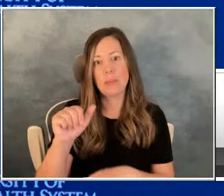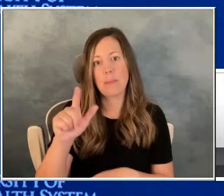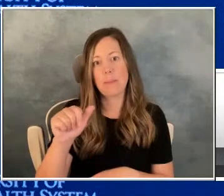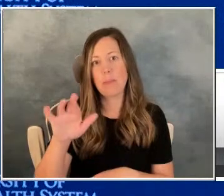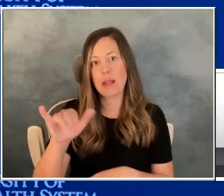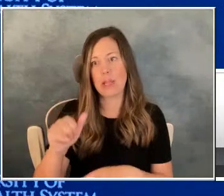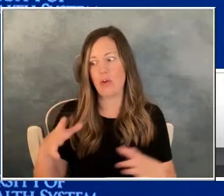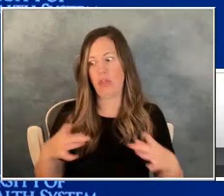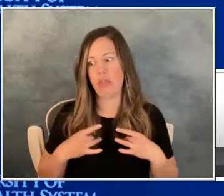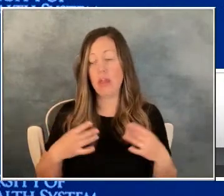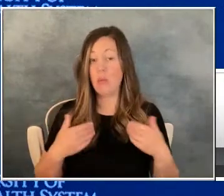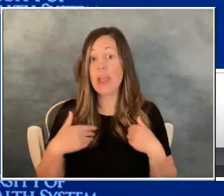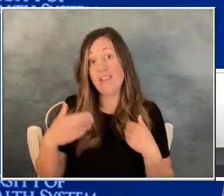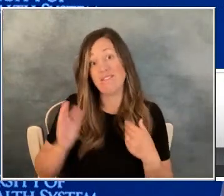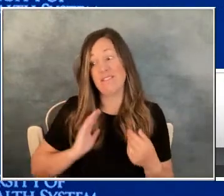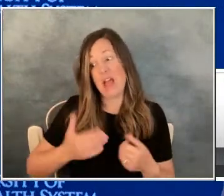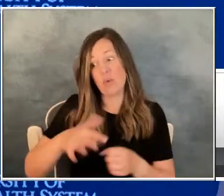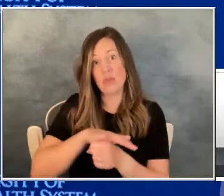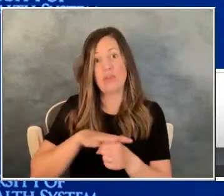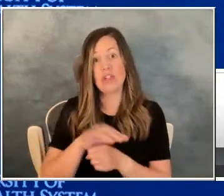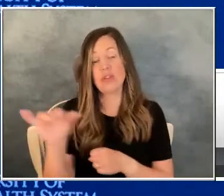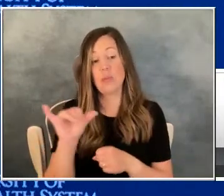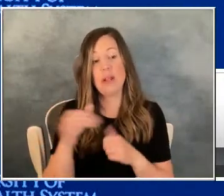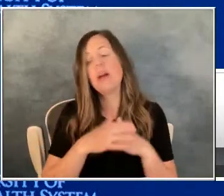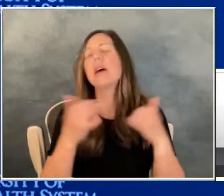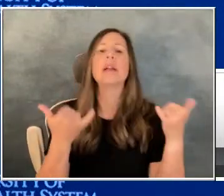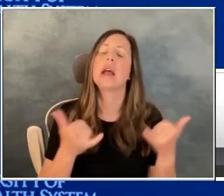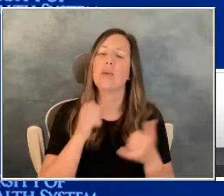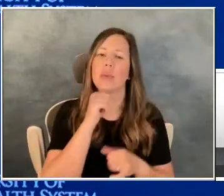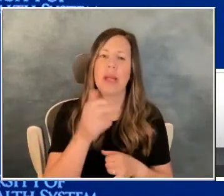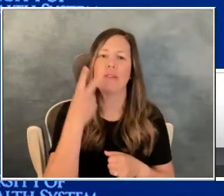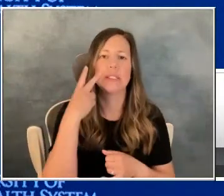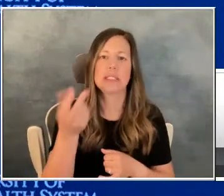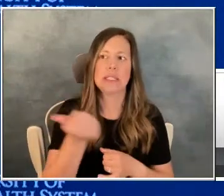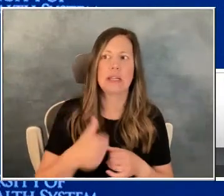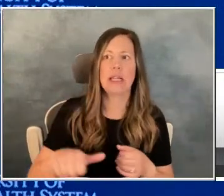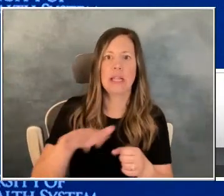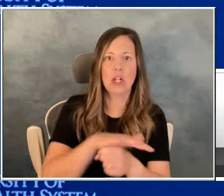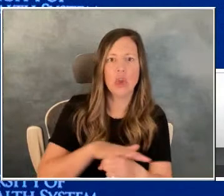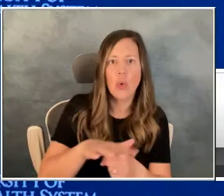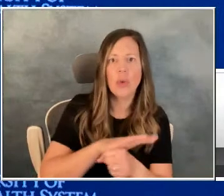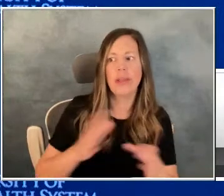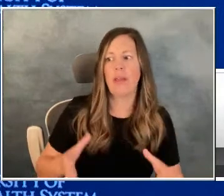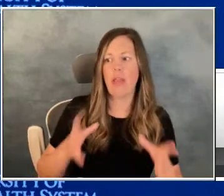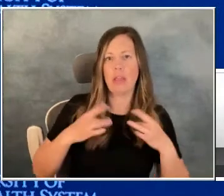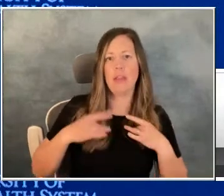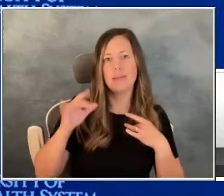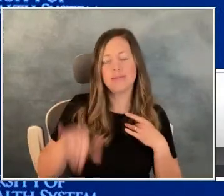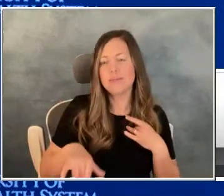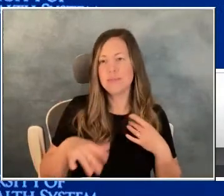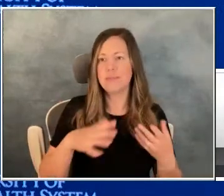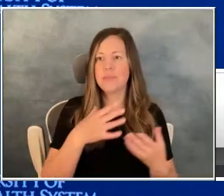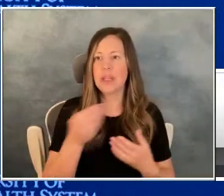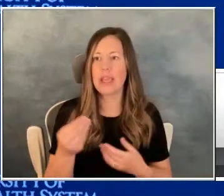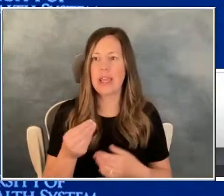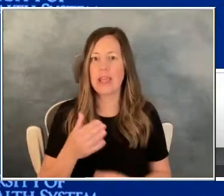our region as well. Right now, we haven't seen any locally acquired malaria, and certainly in my practice and my